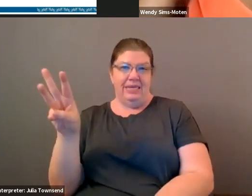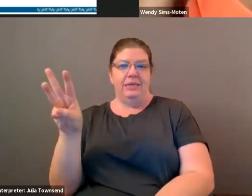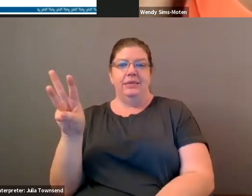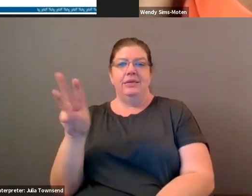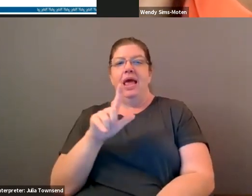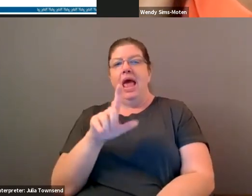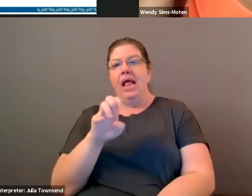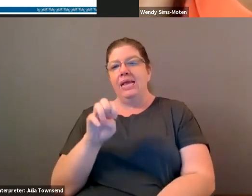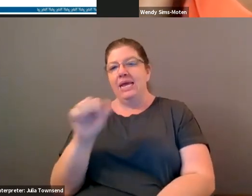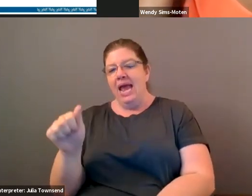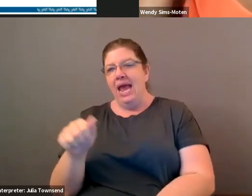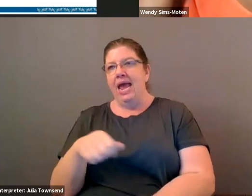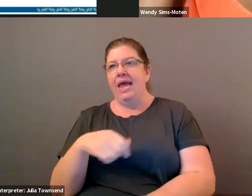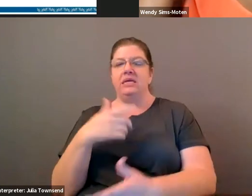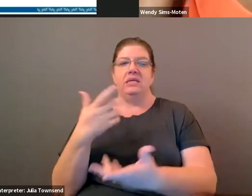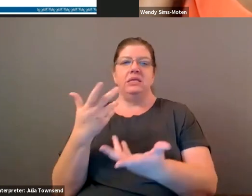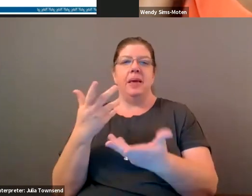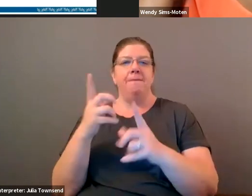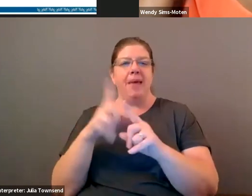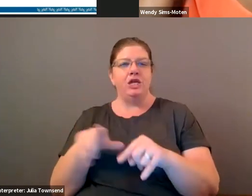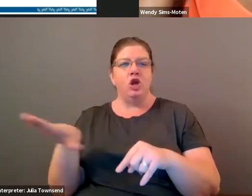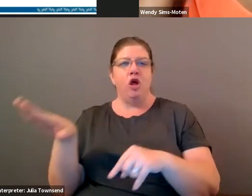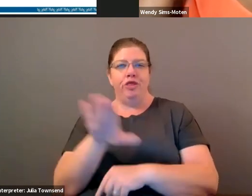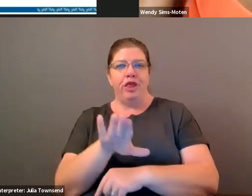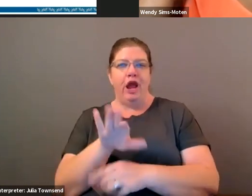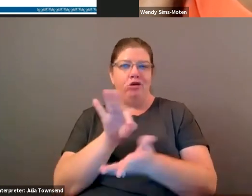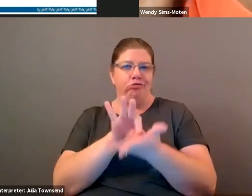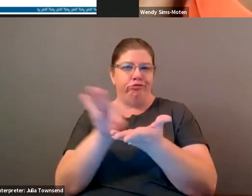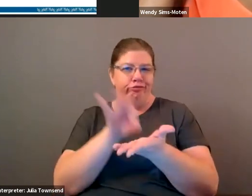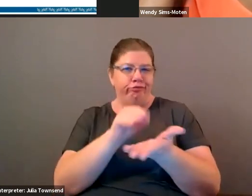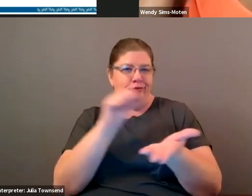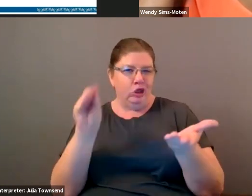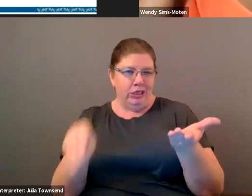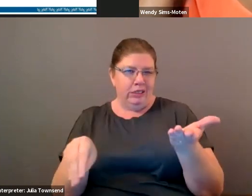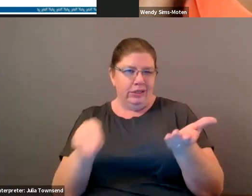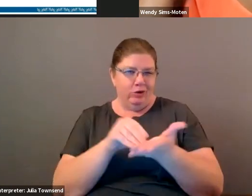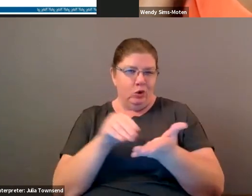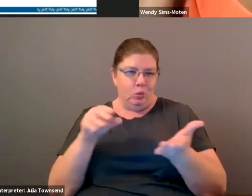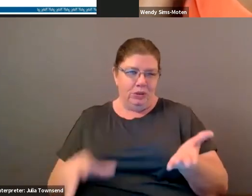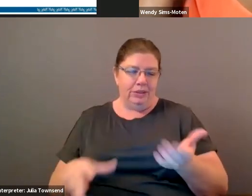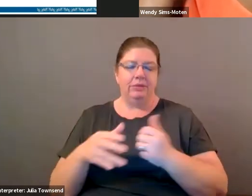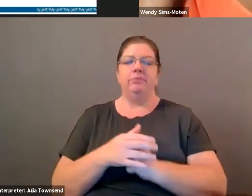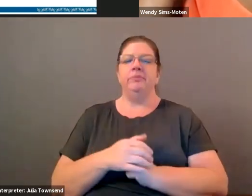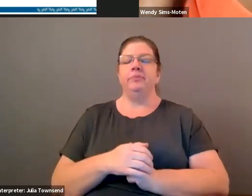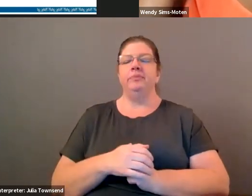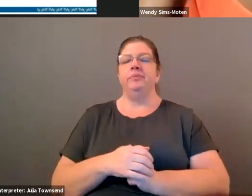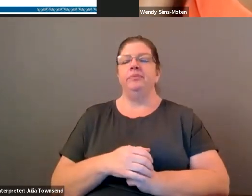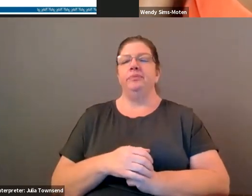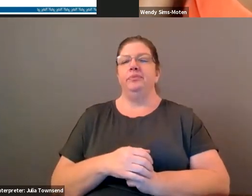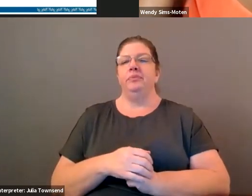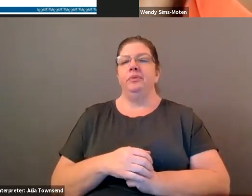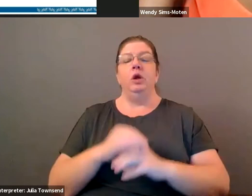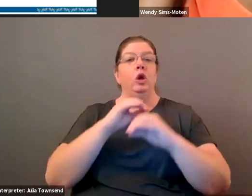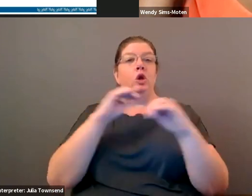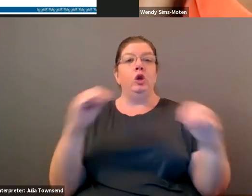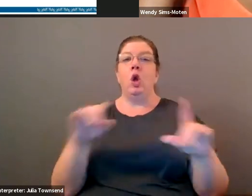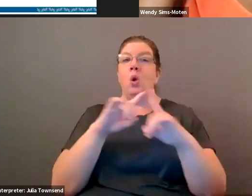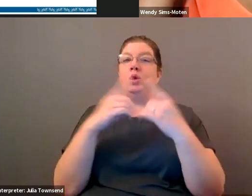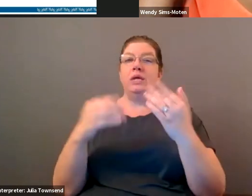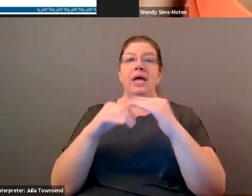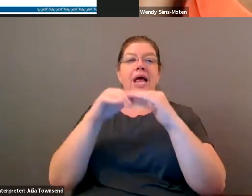LEAs based on their unduplicated percentage. And no district will receive any less